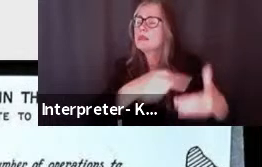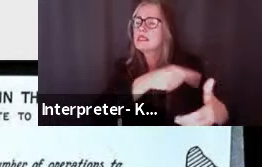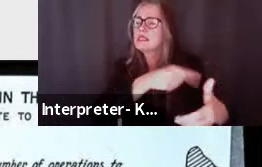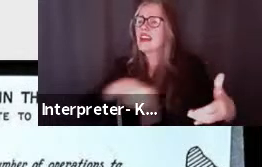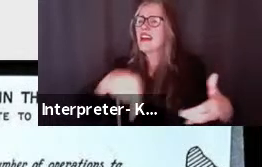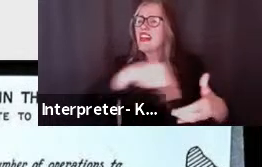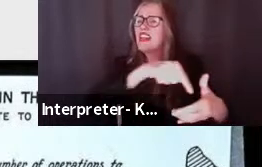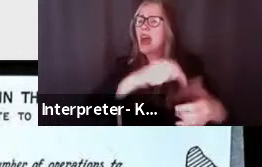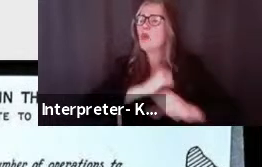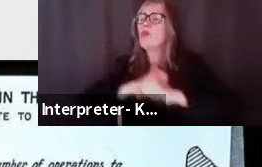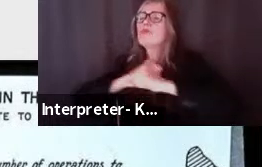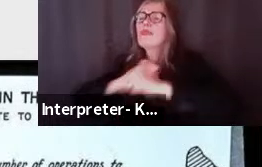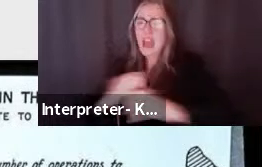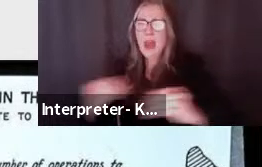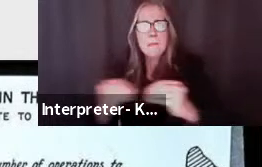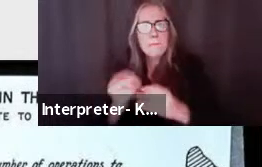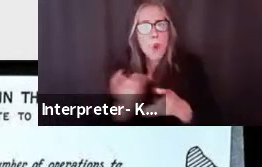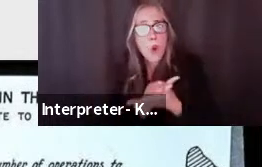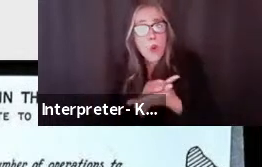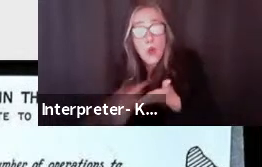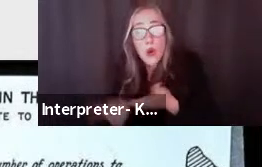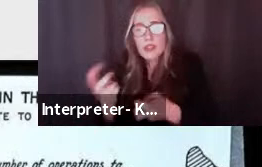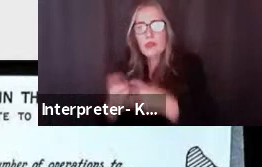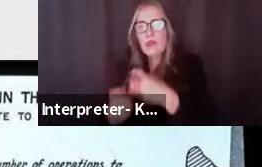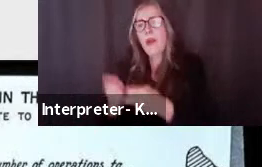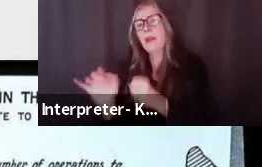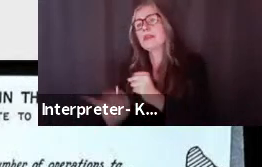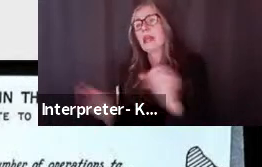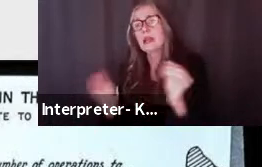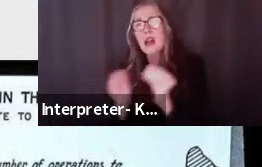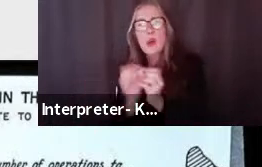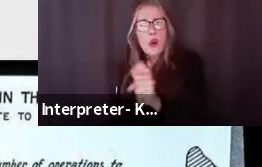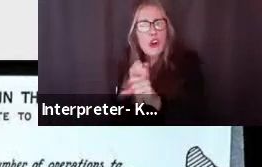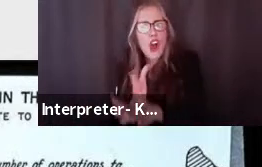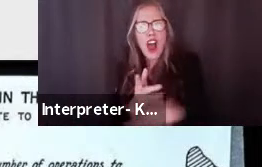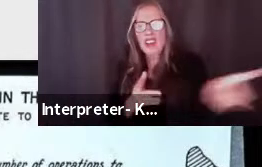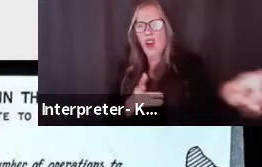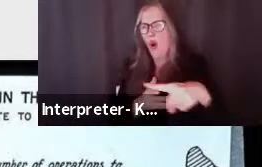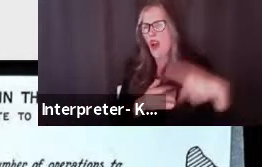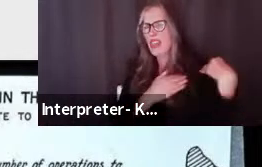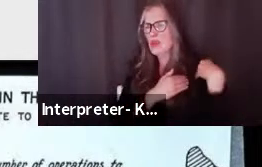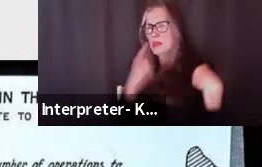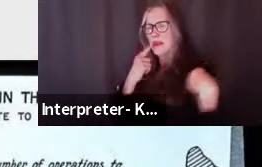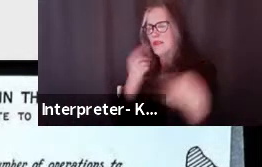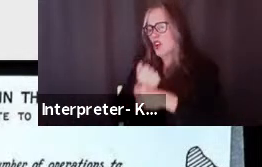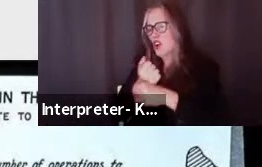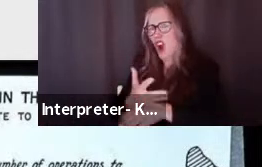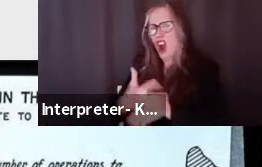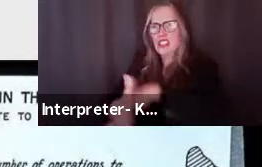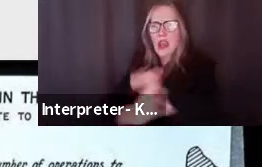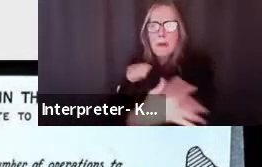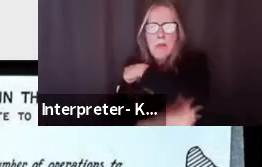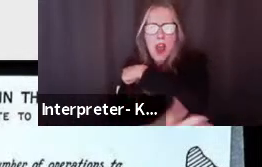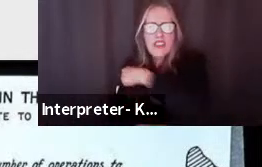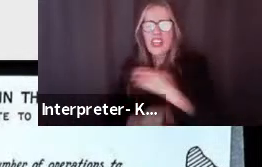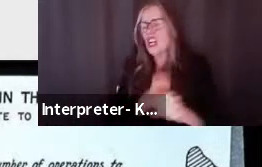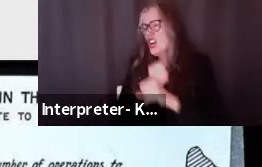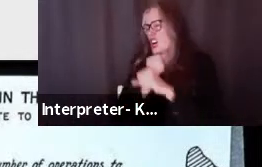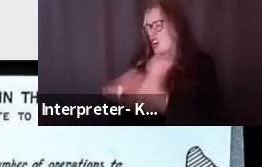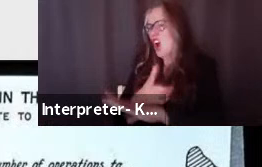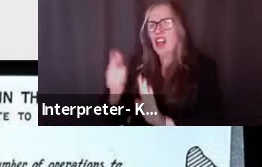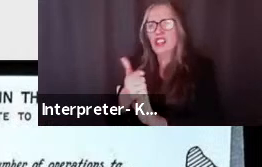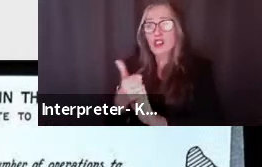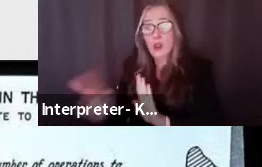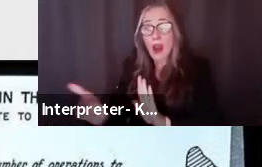social issues such as poverty crime immorality etc um and so state practices of